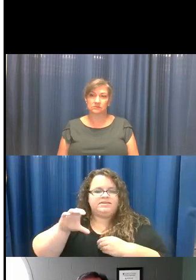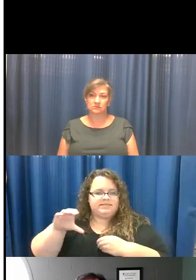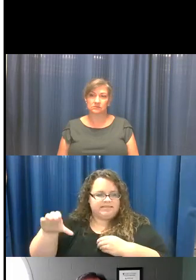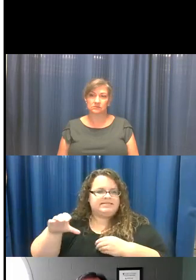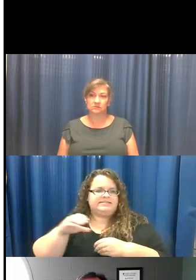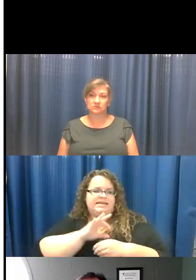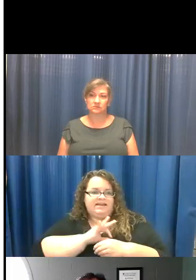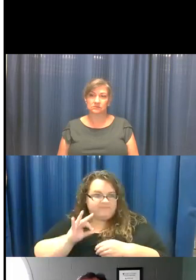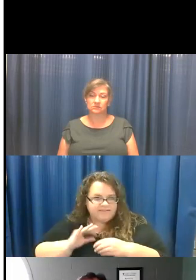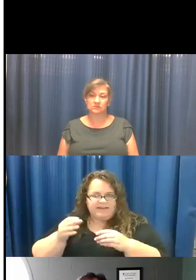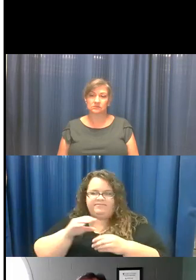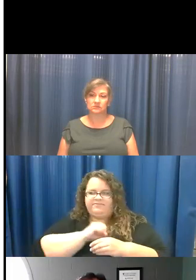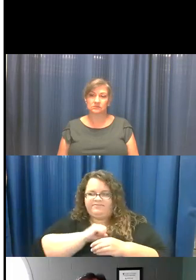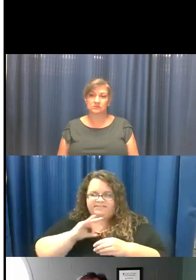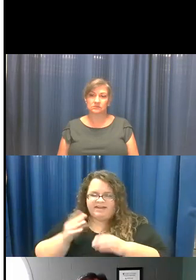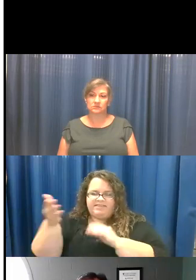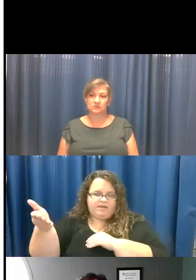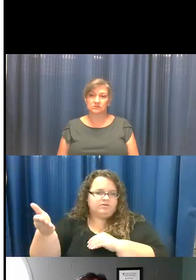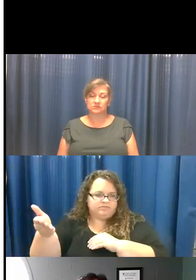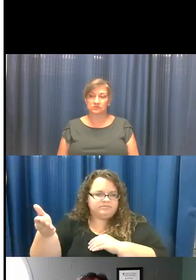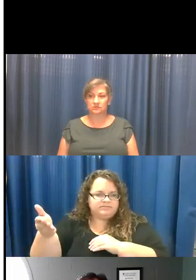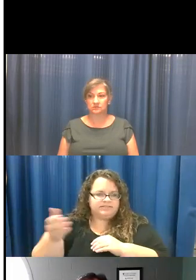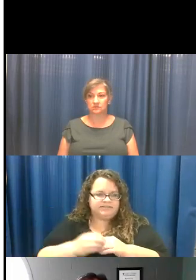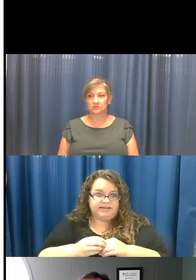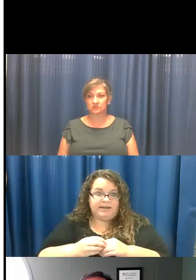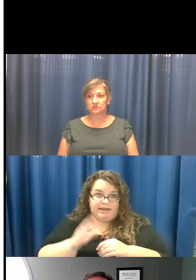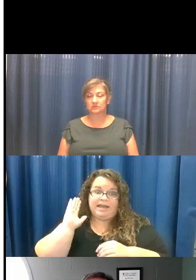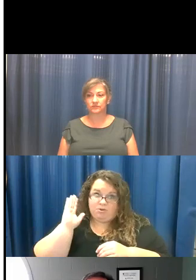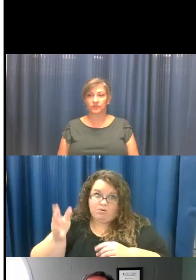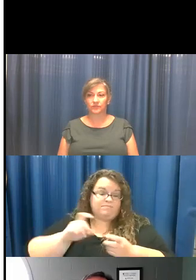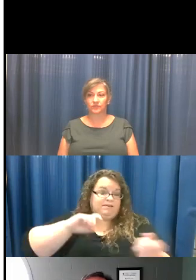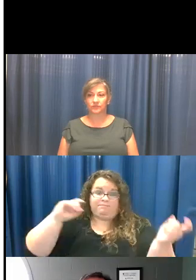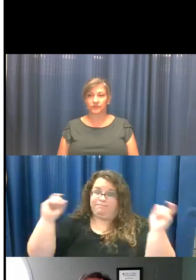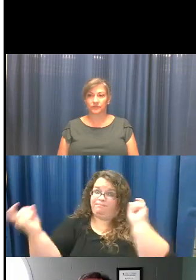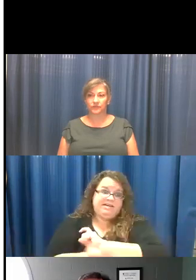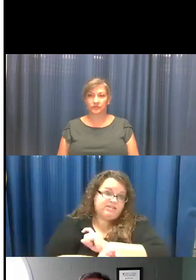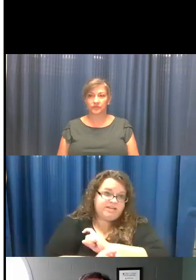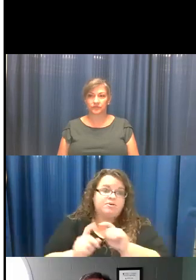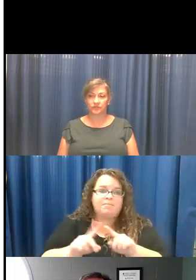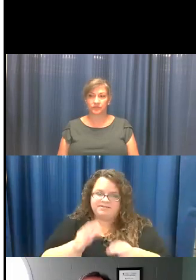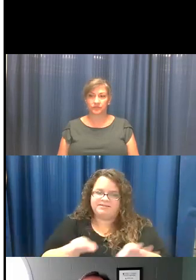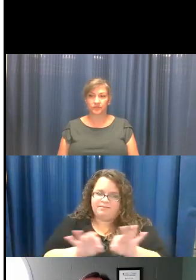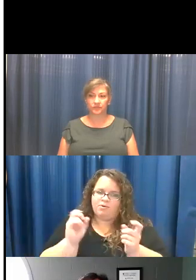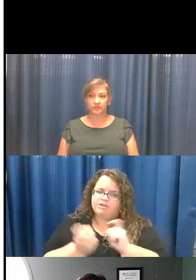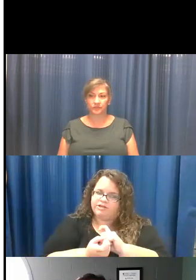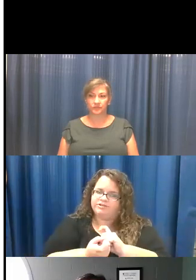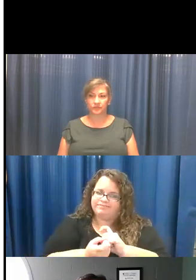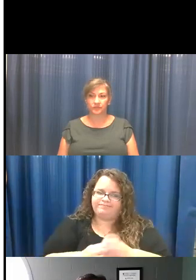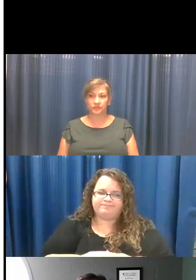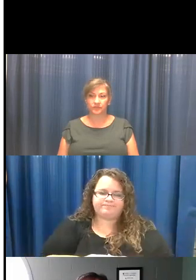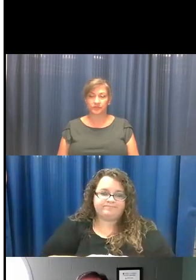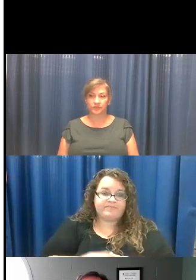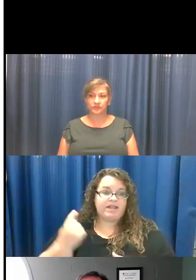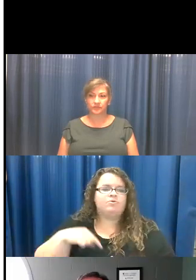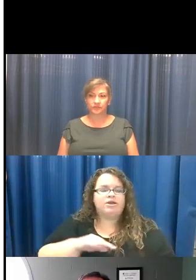it's going to be a big change. I will suggest it'll be quite a big change, but it's going to be a really important change for us. And we will work through